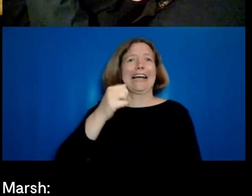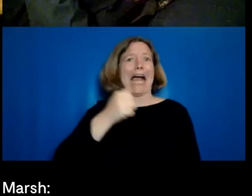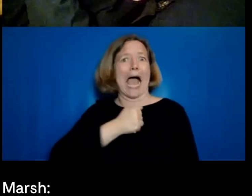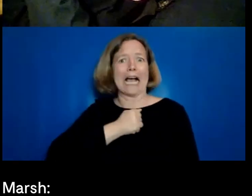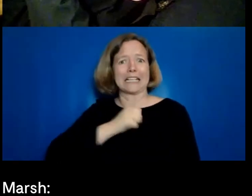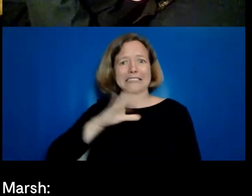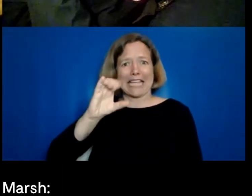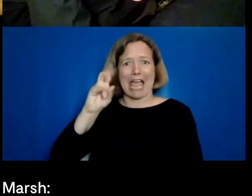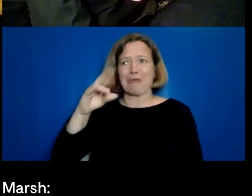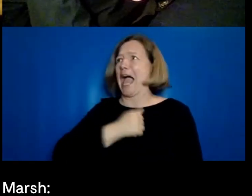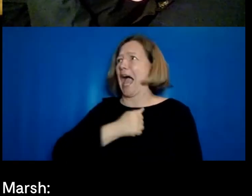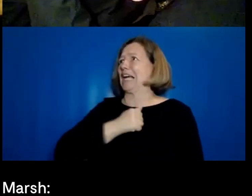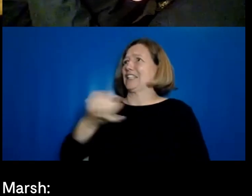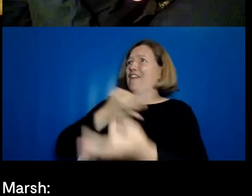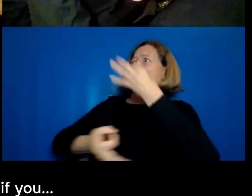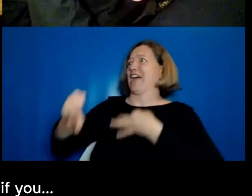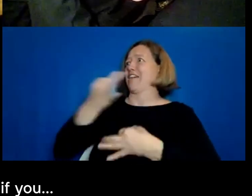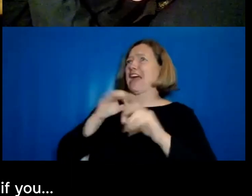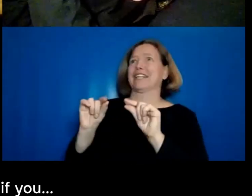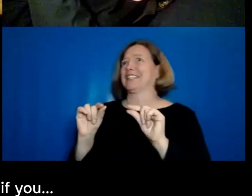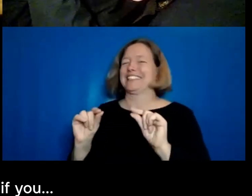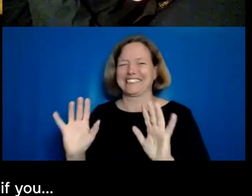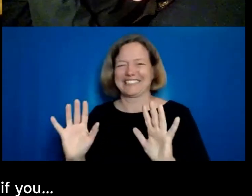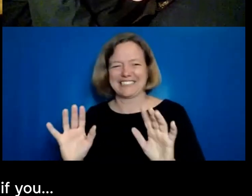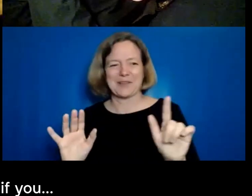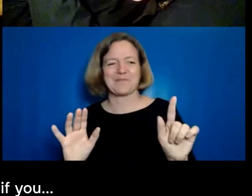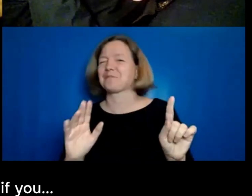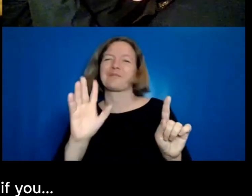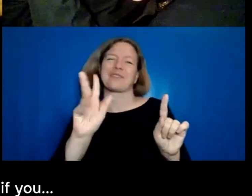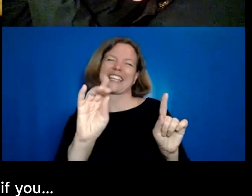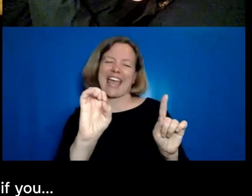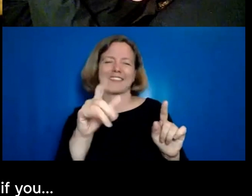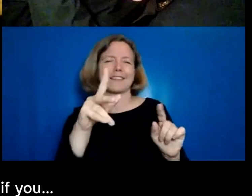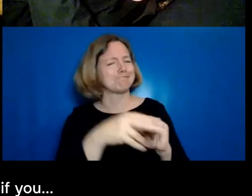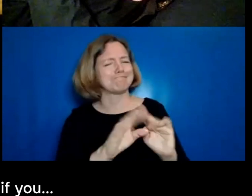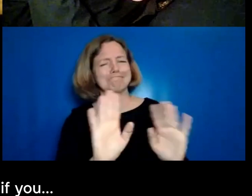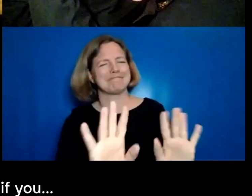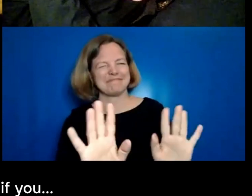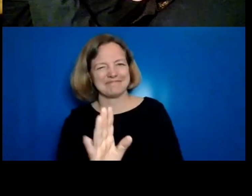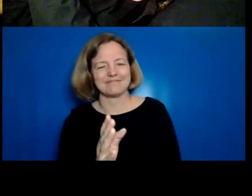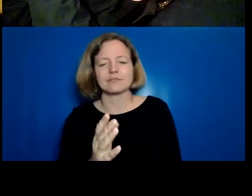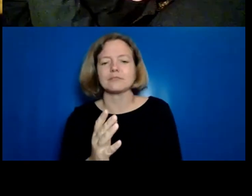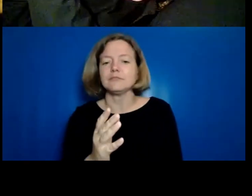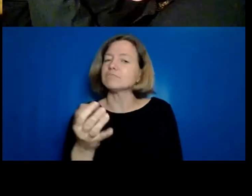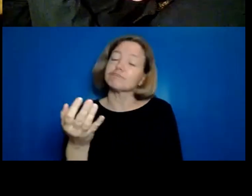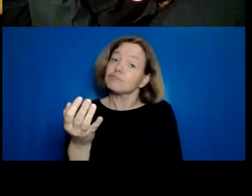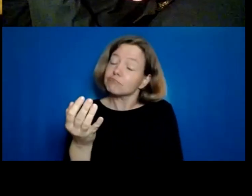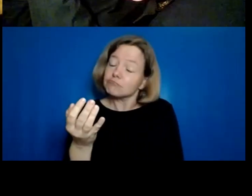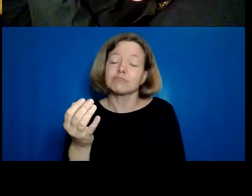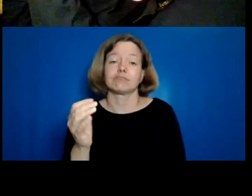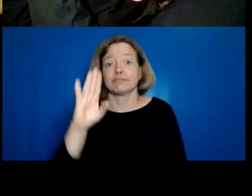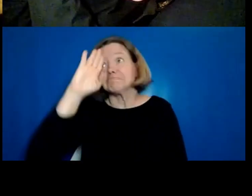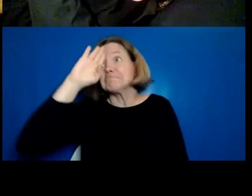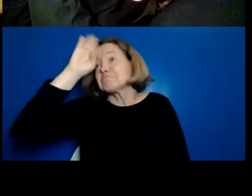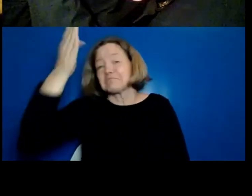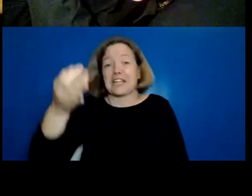I also think, just to echo Noah's thinking, it doesn't have to be a comment around community. It can be